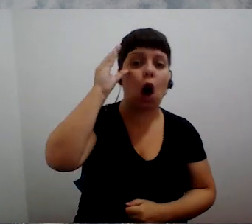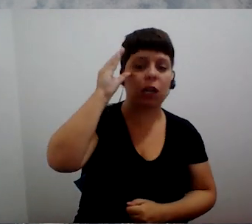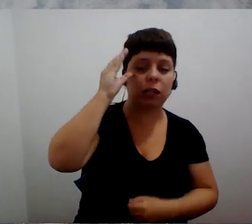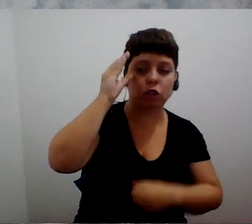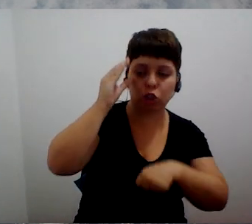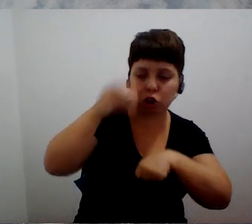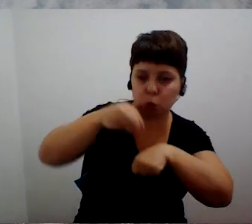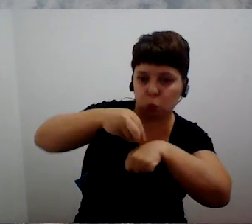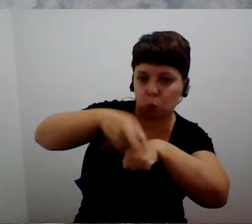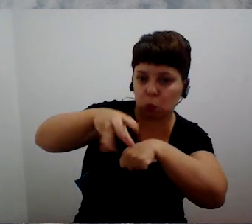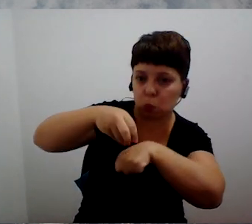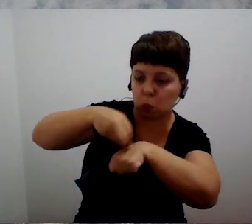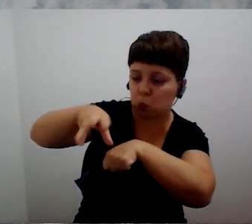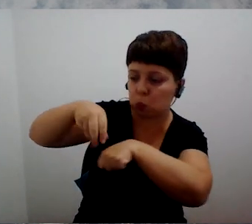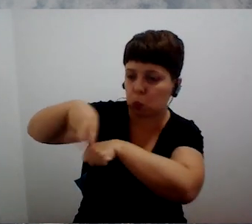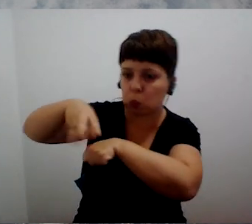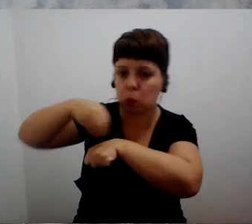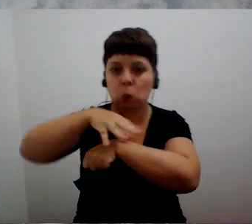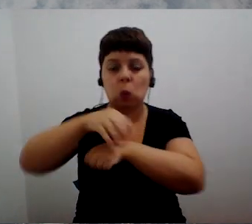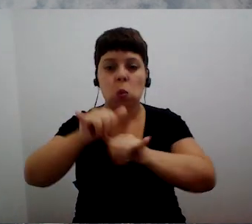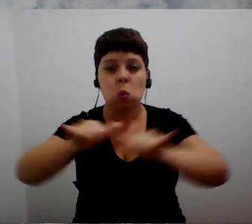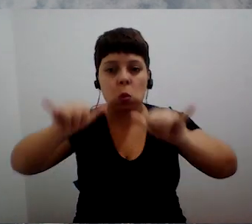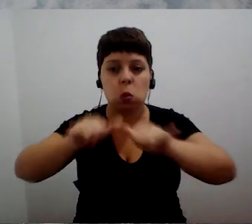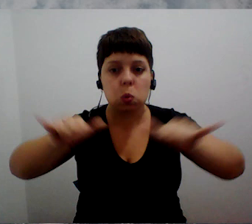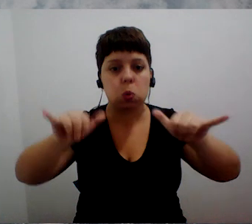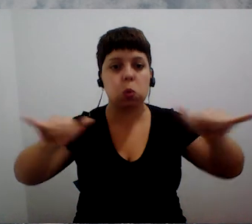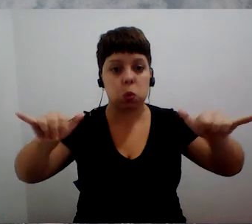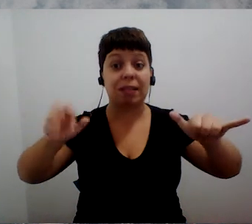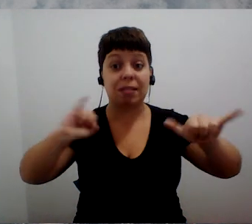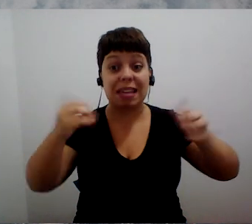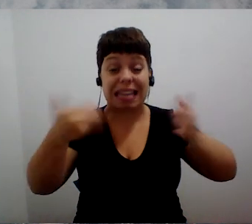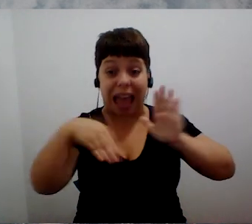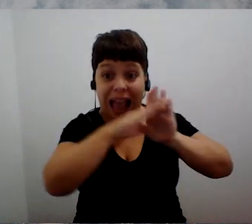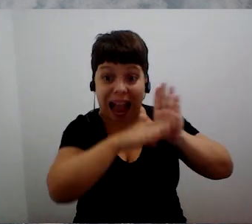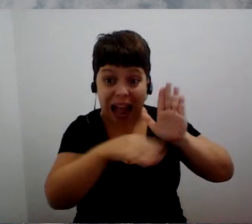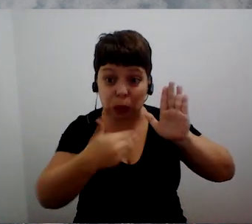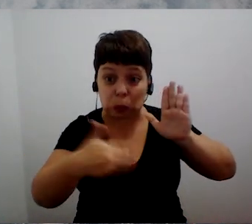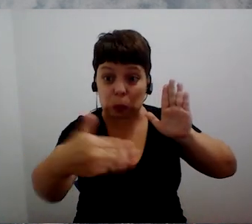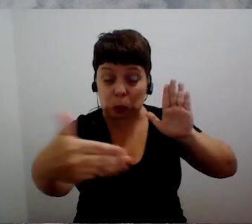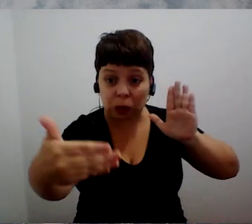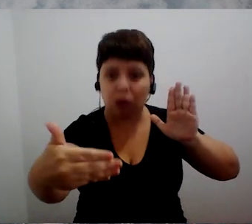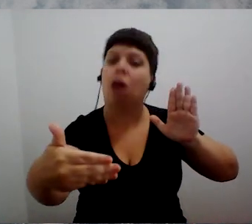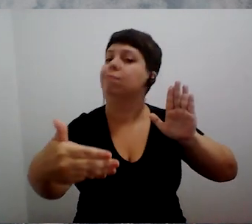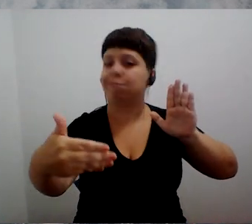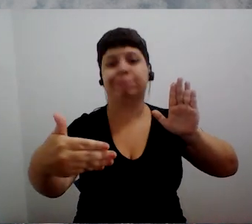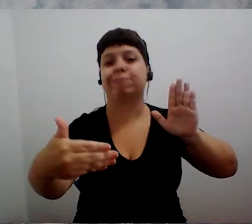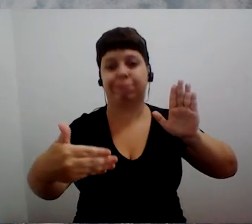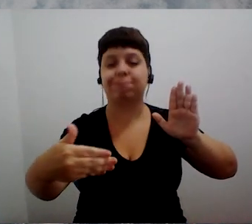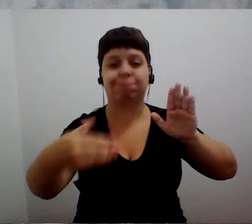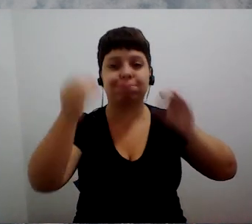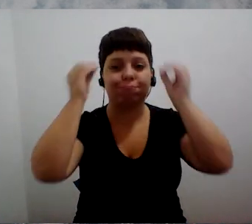and knowledge transfer is incredibly important if we are to move this agenda forward in the way that we